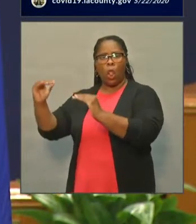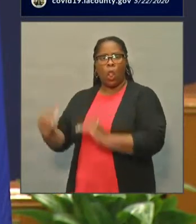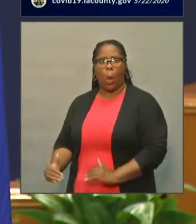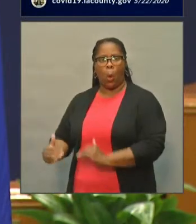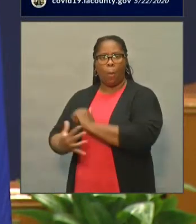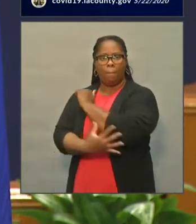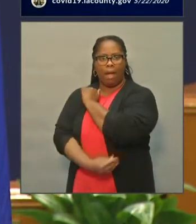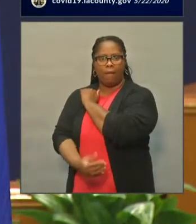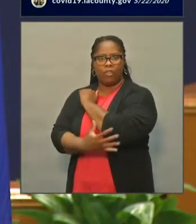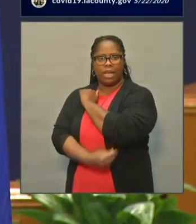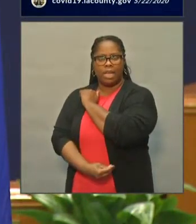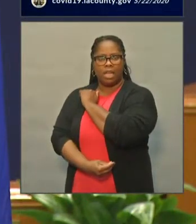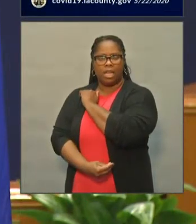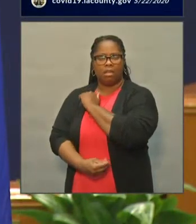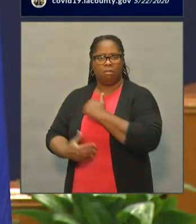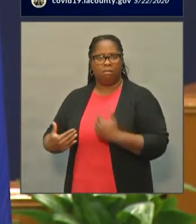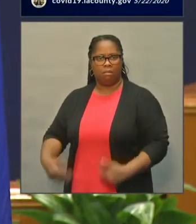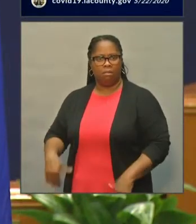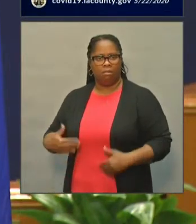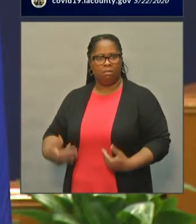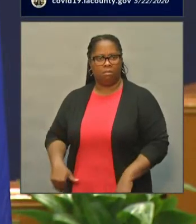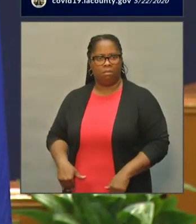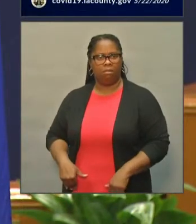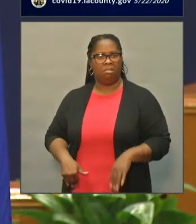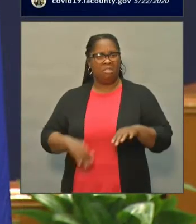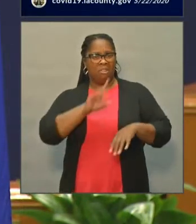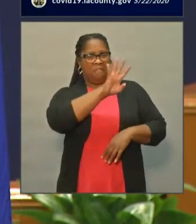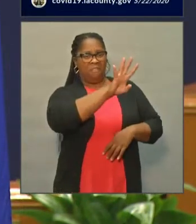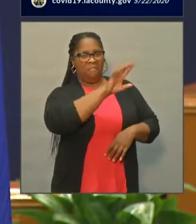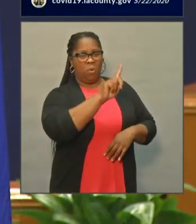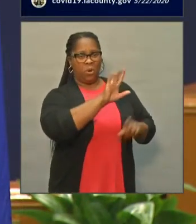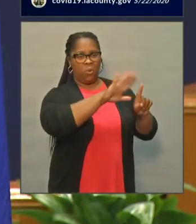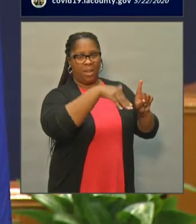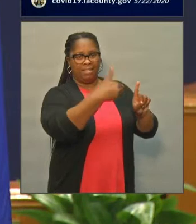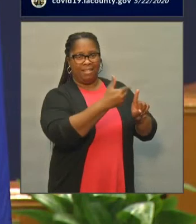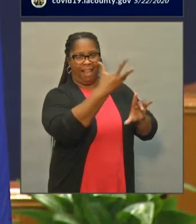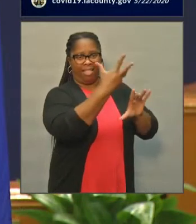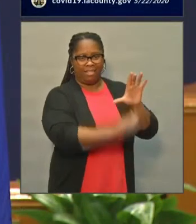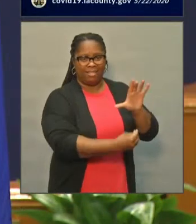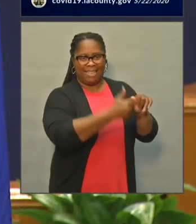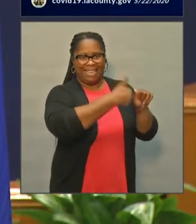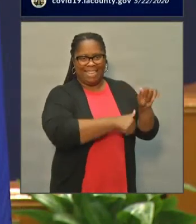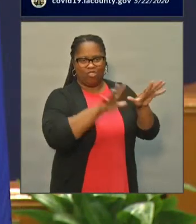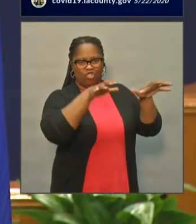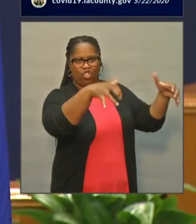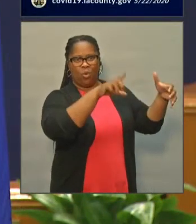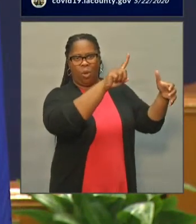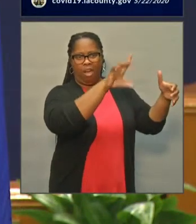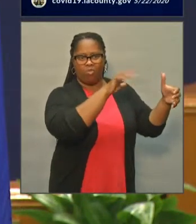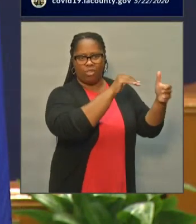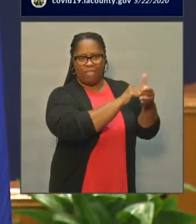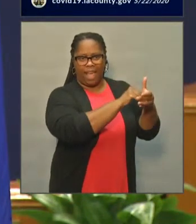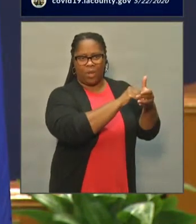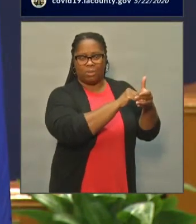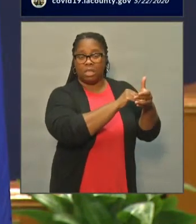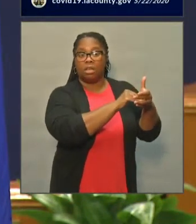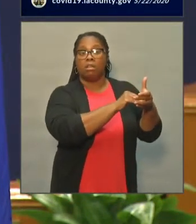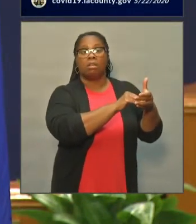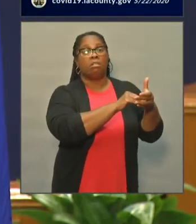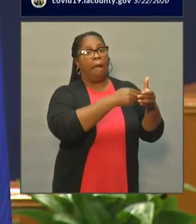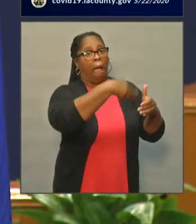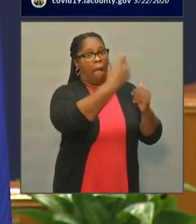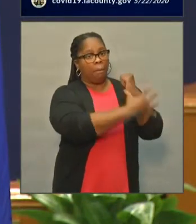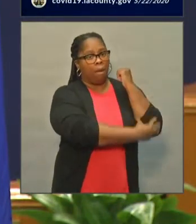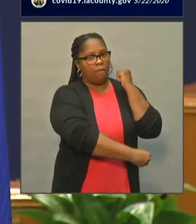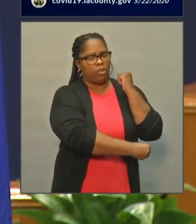at 41 deaths per 100,000 people, compared with those people who are living in communities with very low poverty levels,